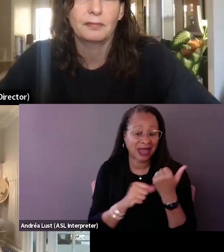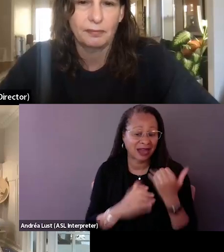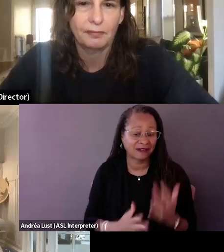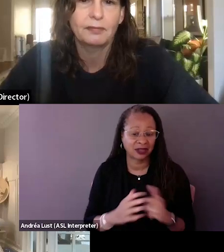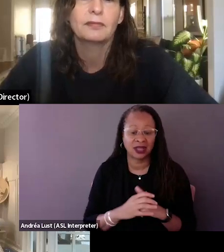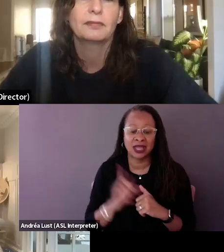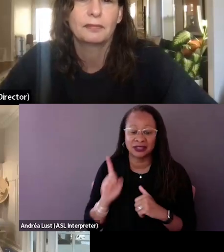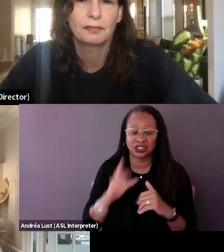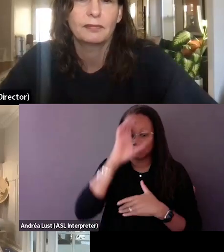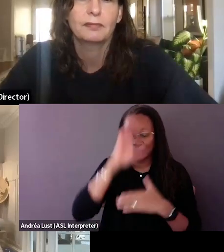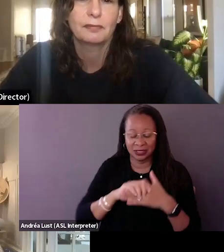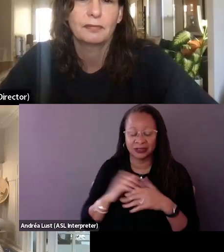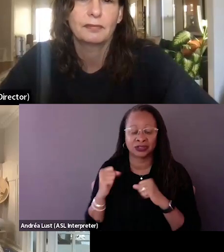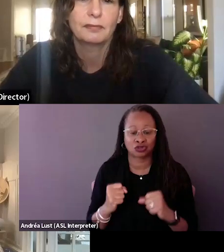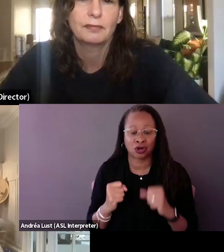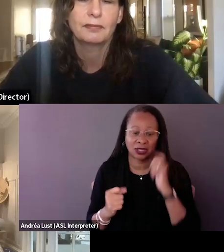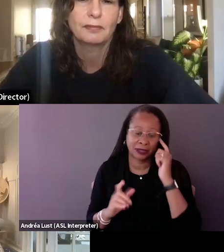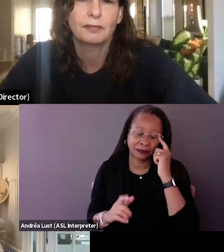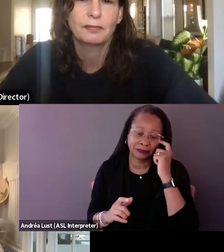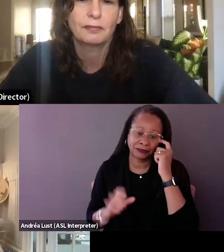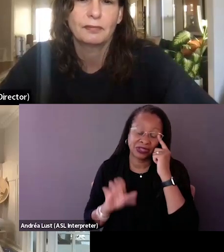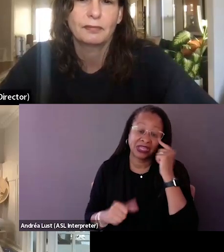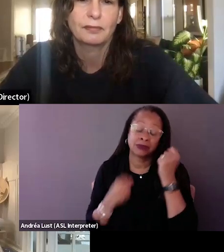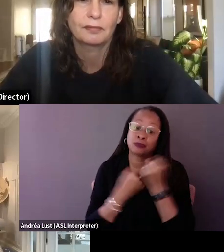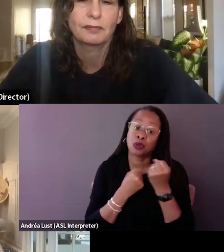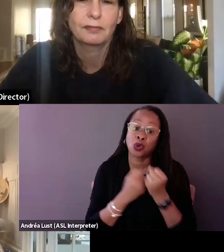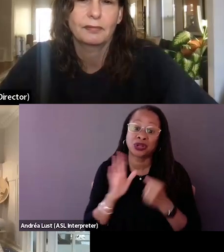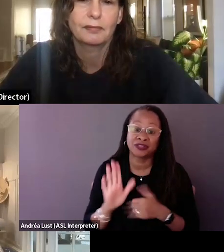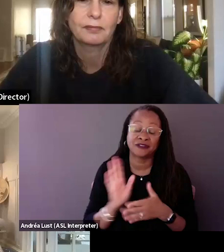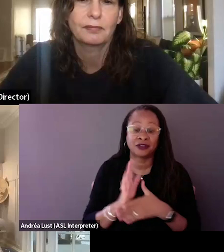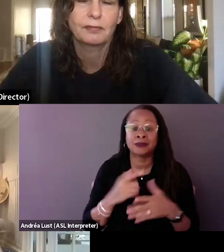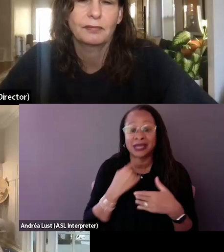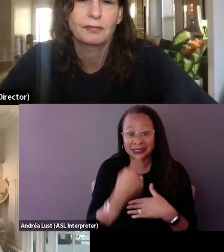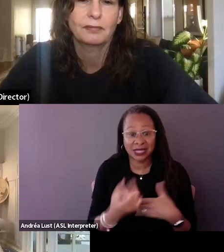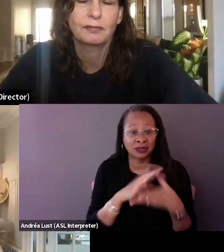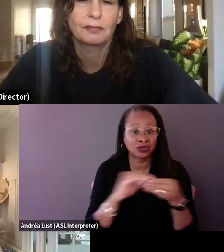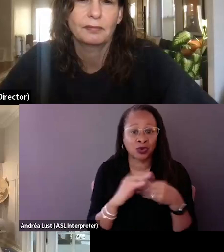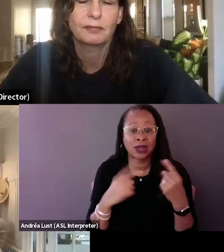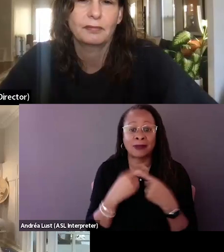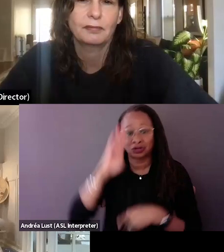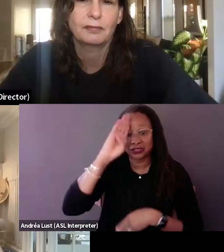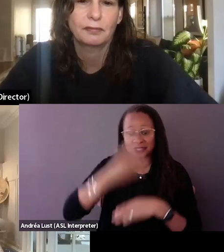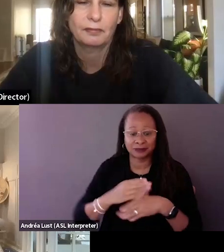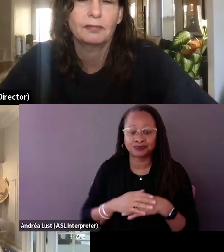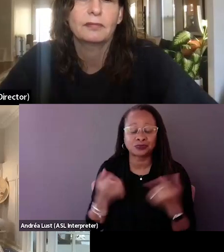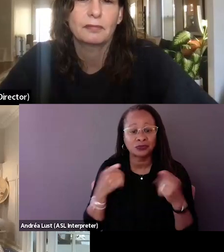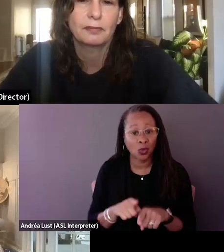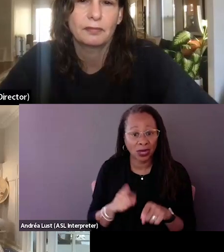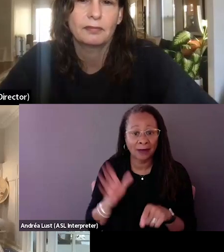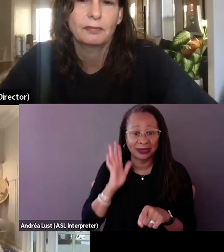She believes in promoting this film, telling a story of her son, what happened to